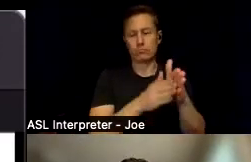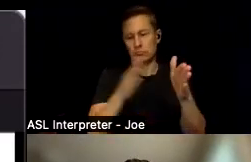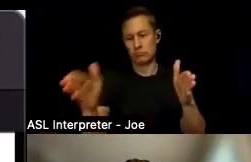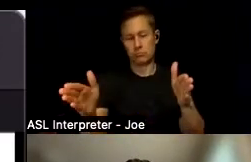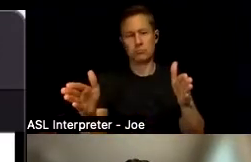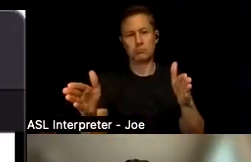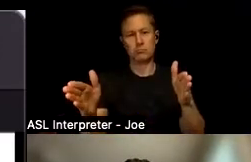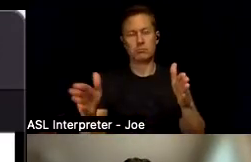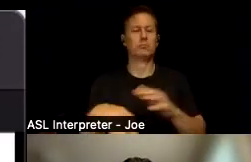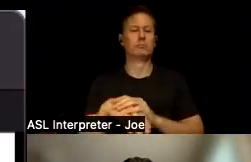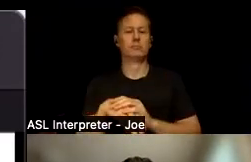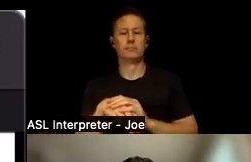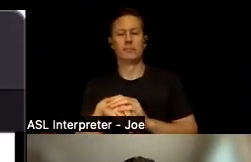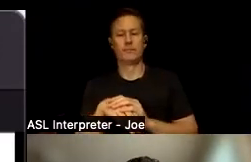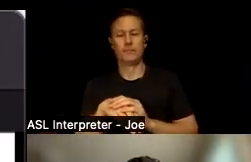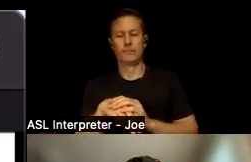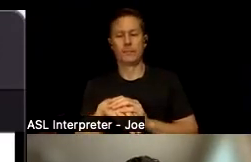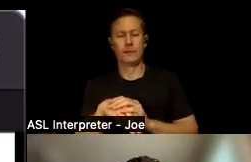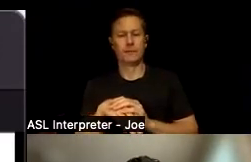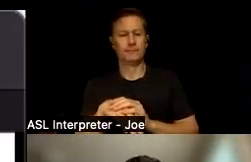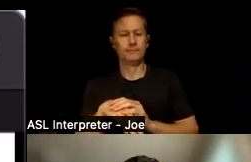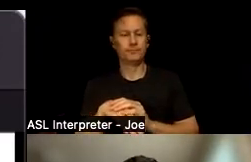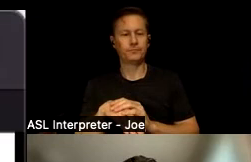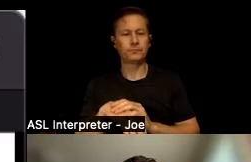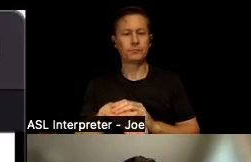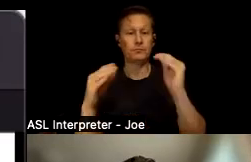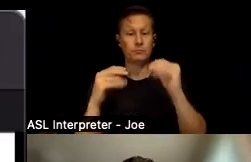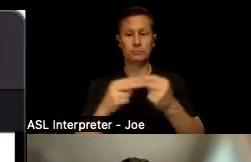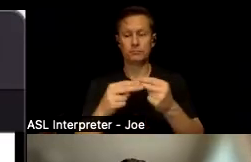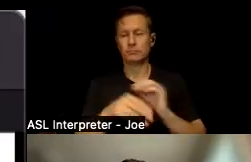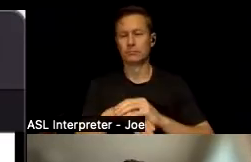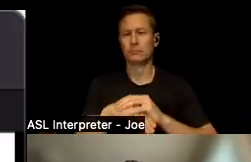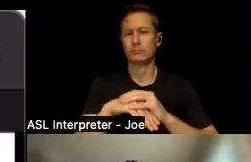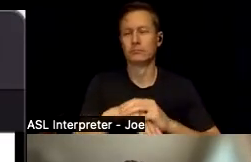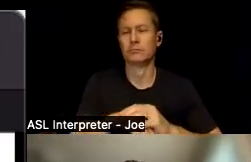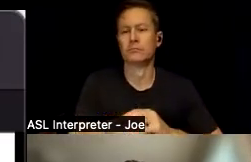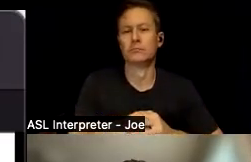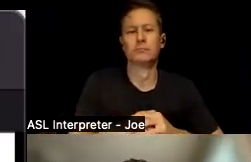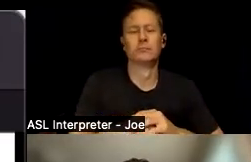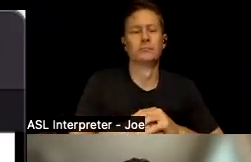Jacinto that are closer to it. Next slide, please.